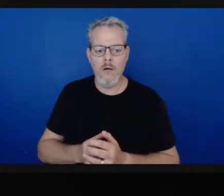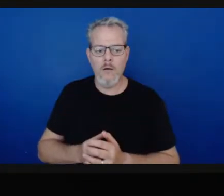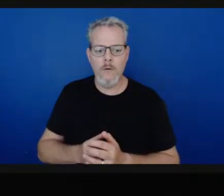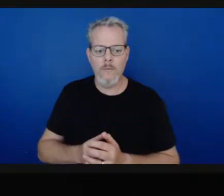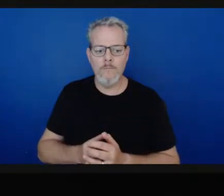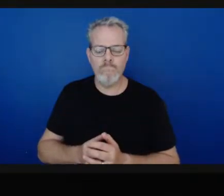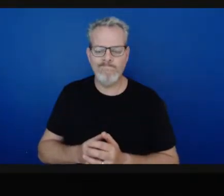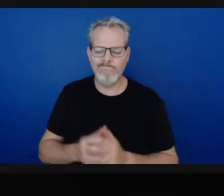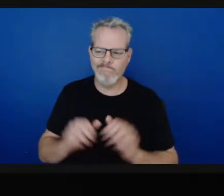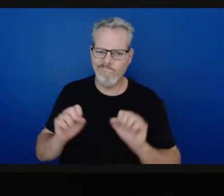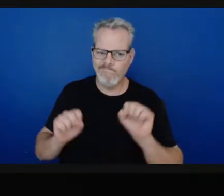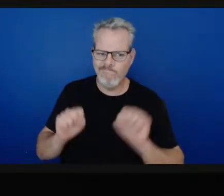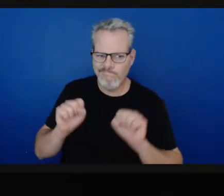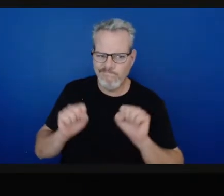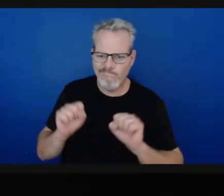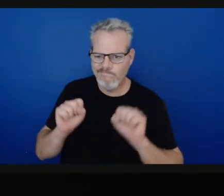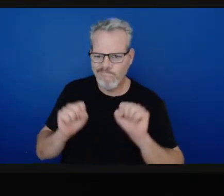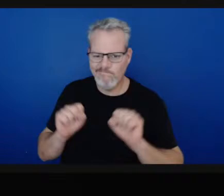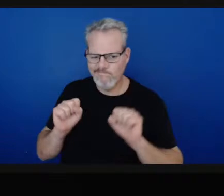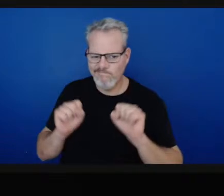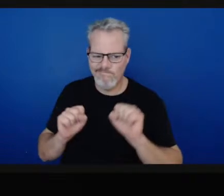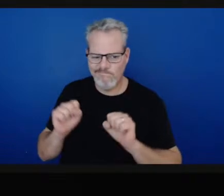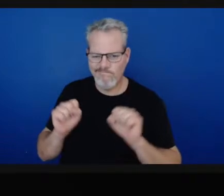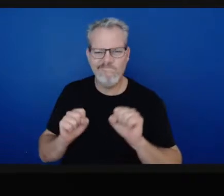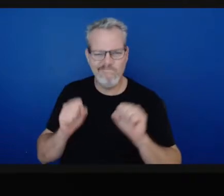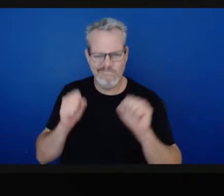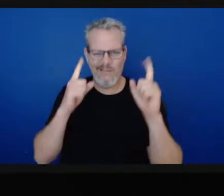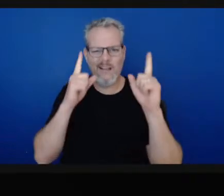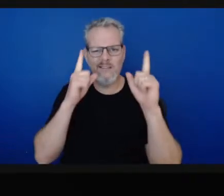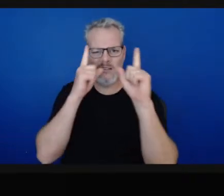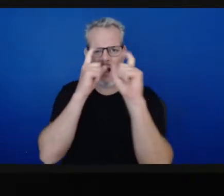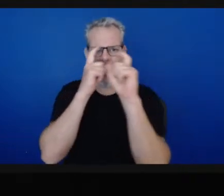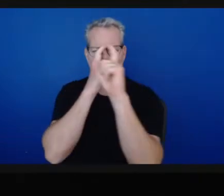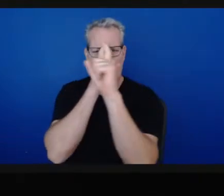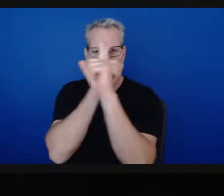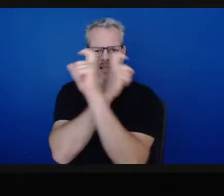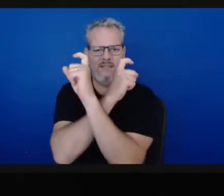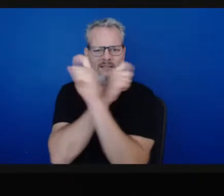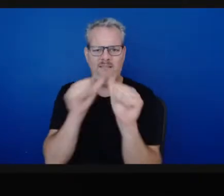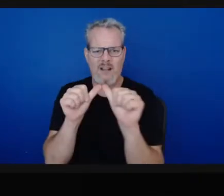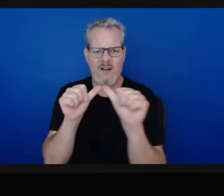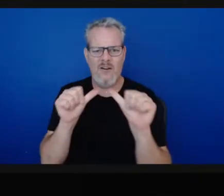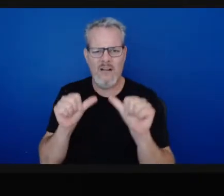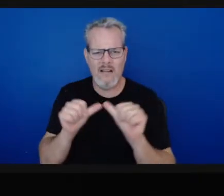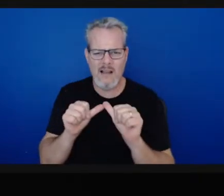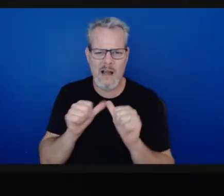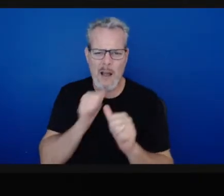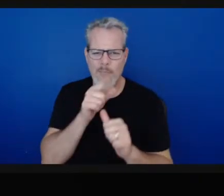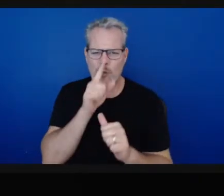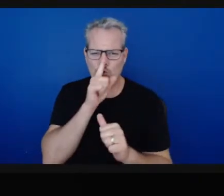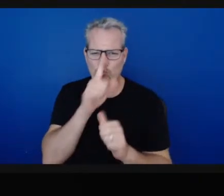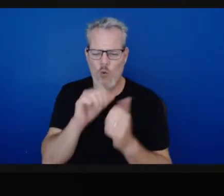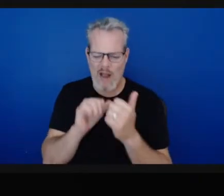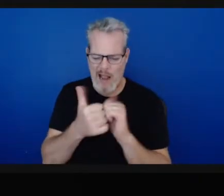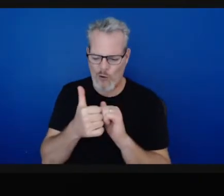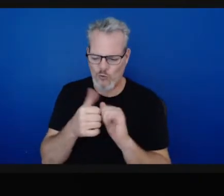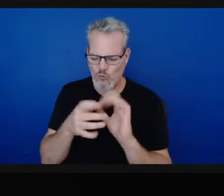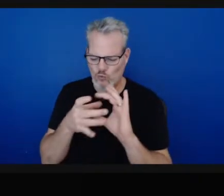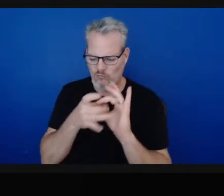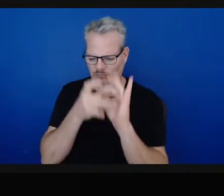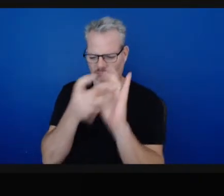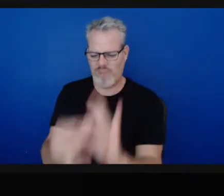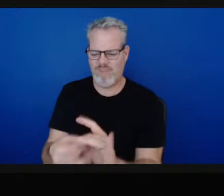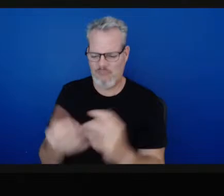a complex area. Yeah, it's complicated. I'm not sure where to take it from there right now.